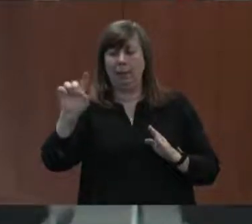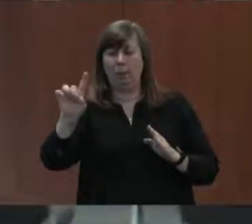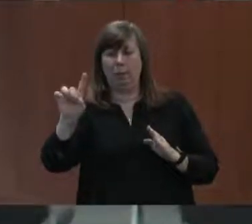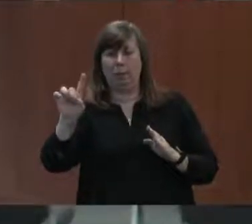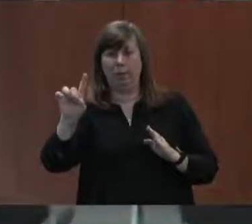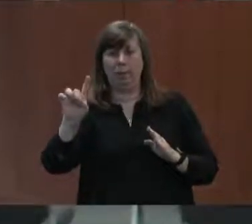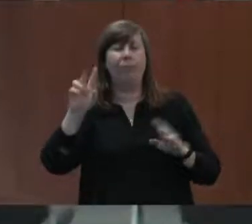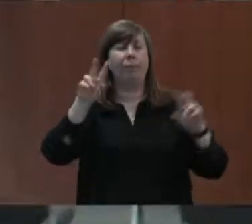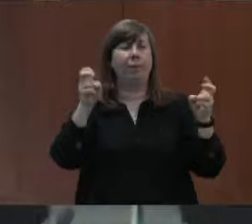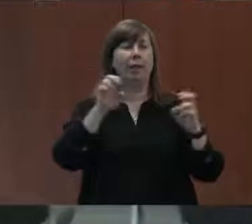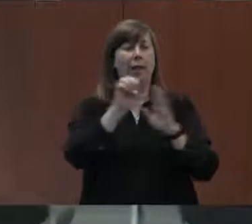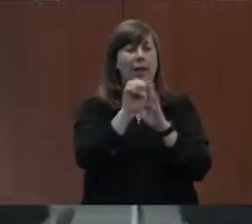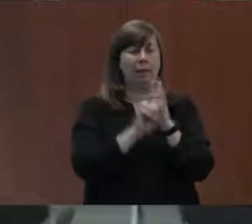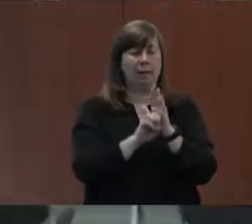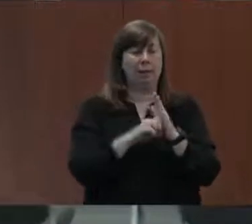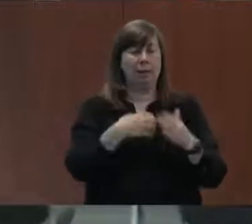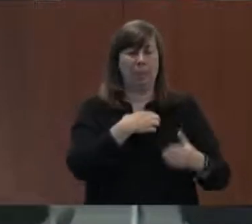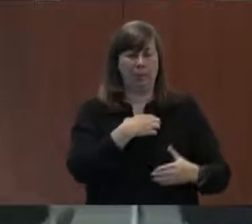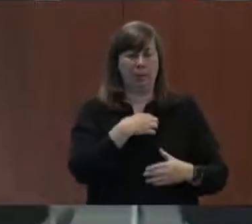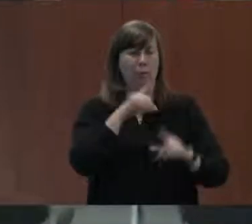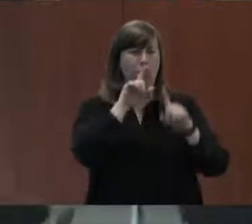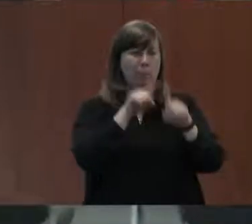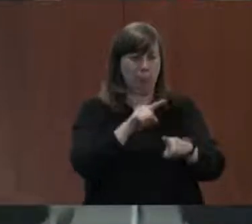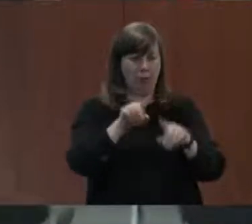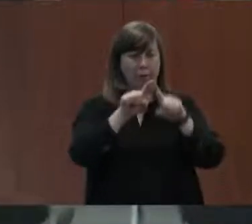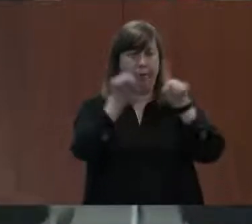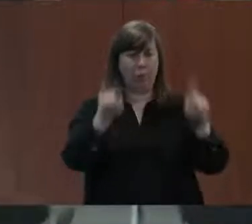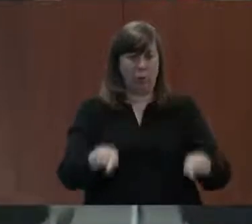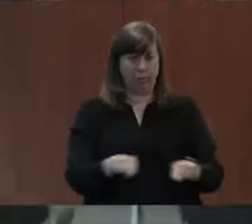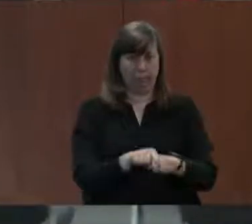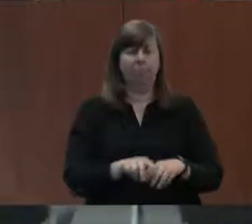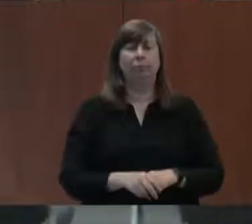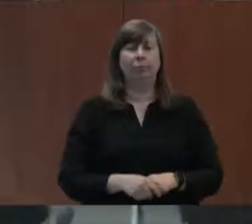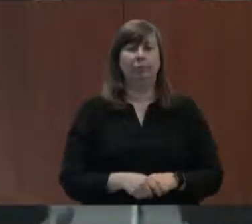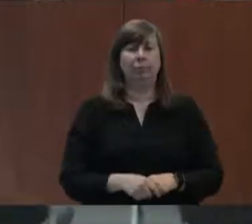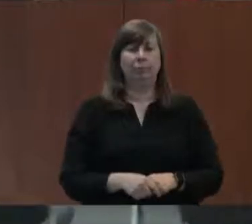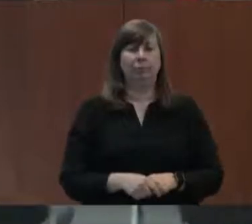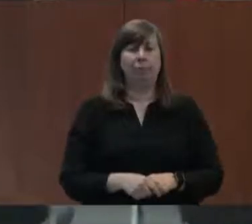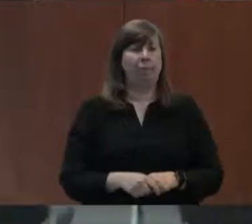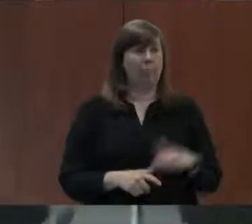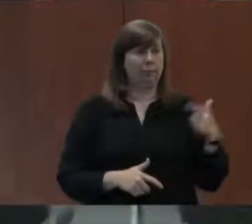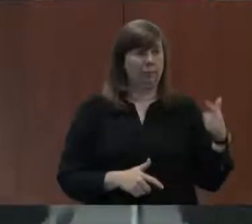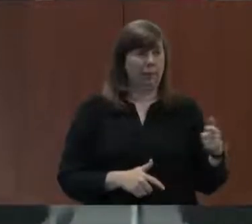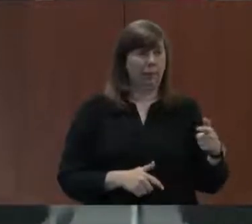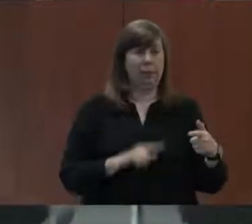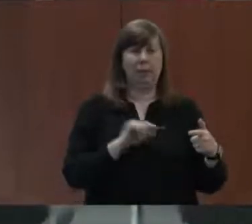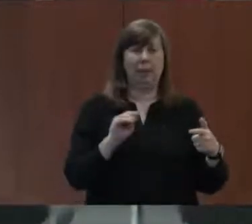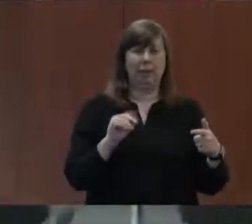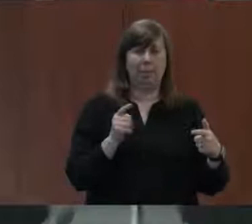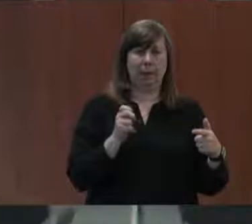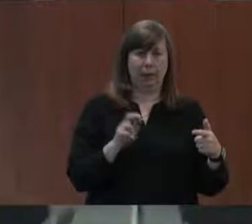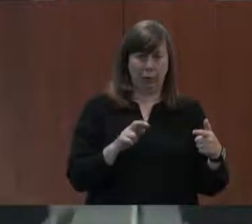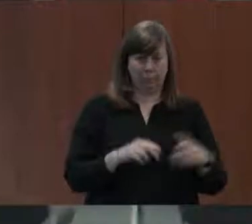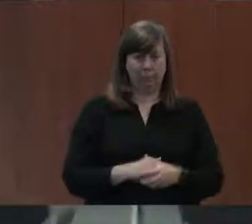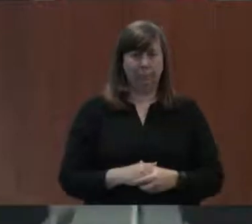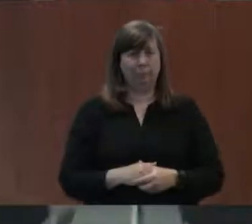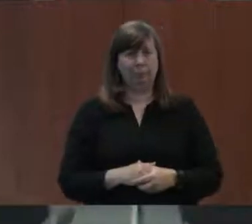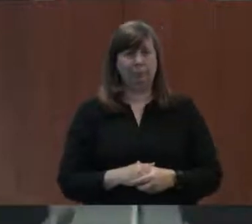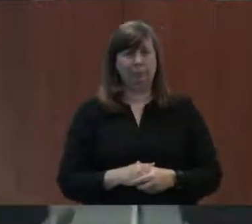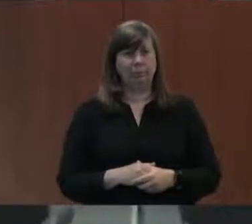Bbfe-E1 entitled Ethics Complaint Reporting Form. Is there a second? Second.